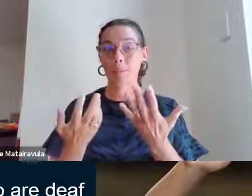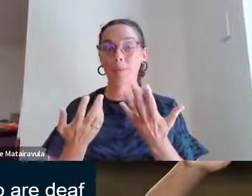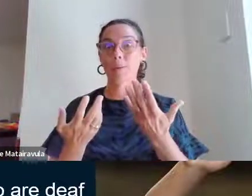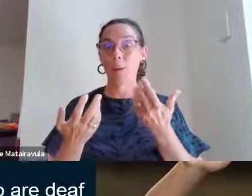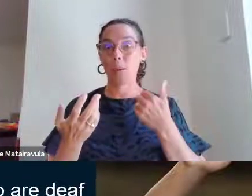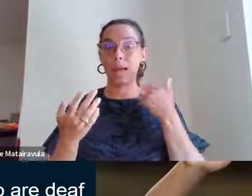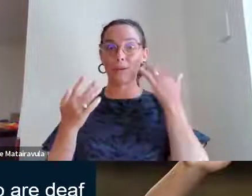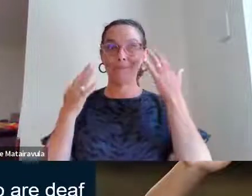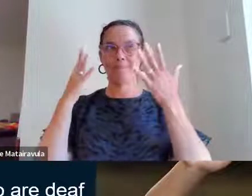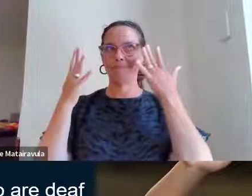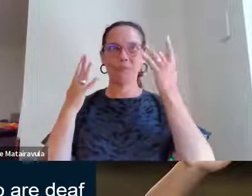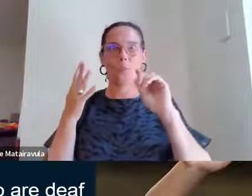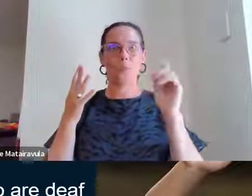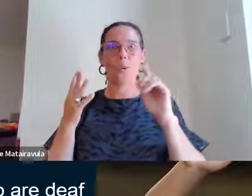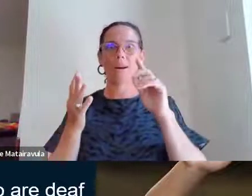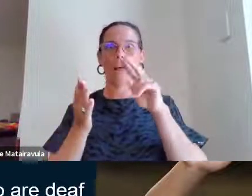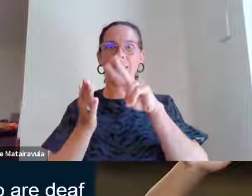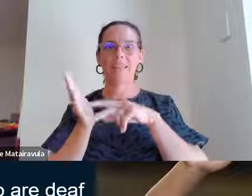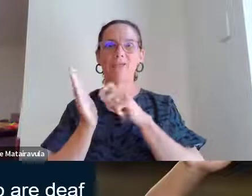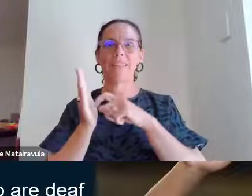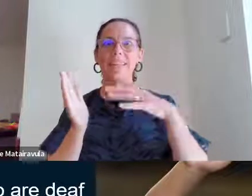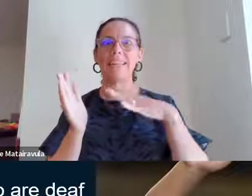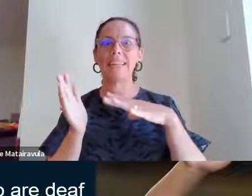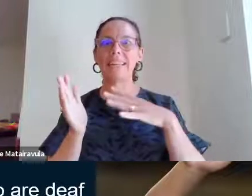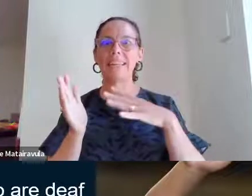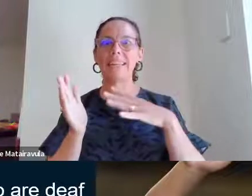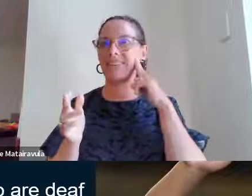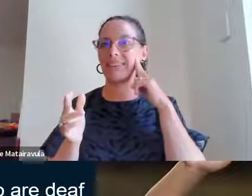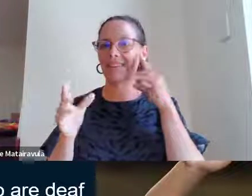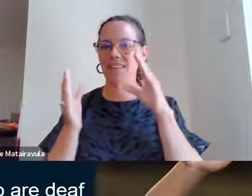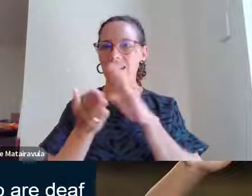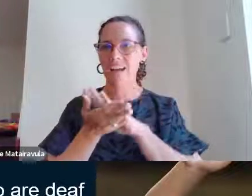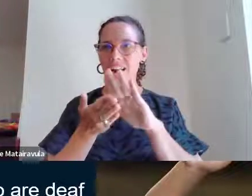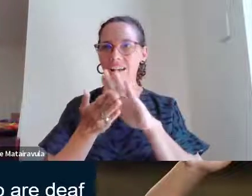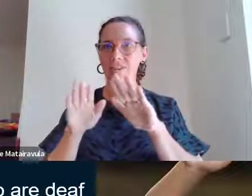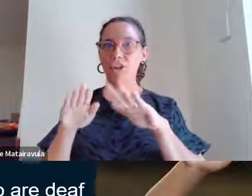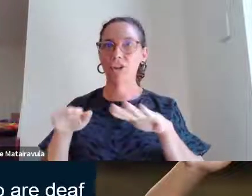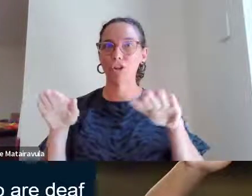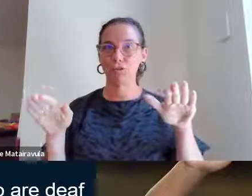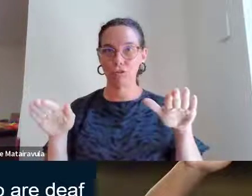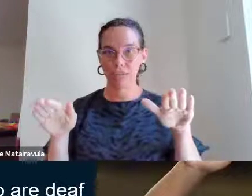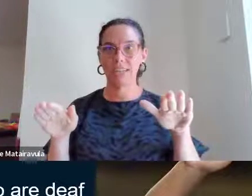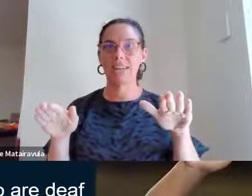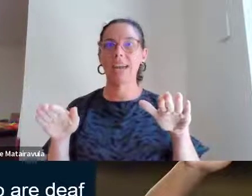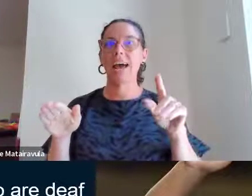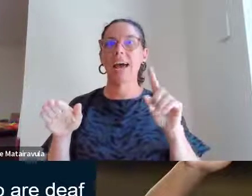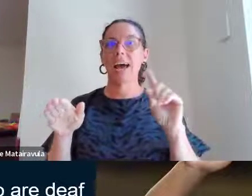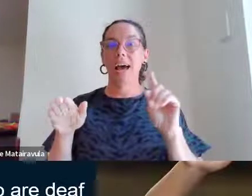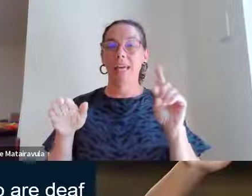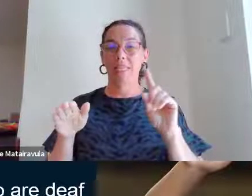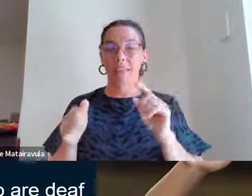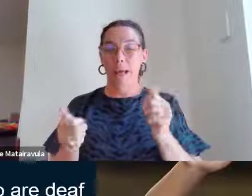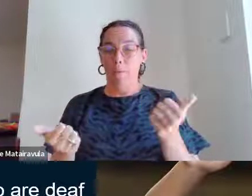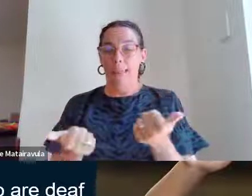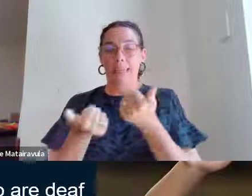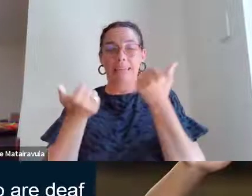Thank you very much. So we did have to think about the literacy needs for deaf and hard of hearing